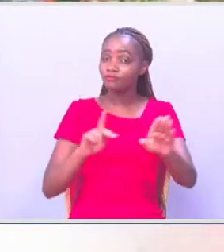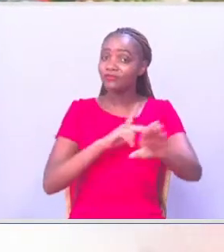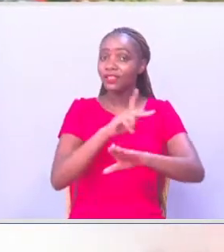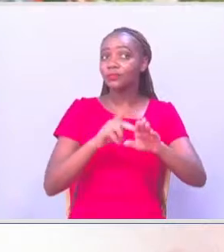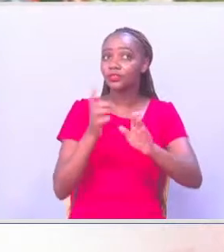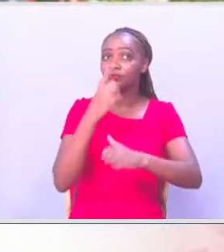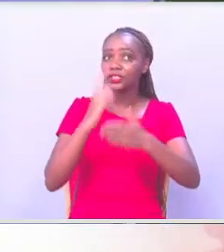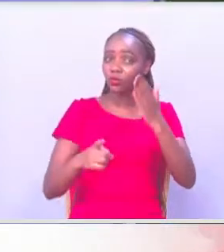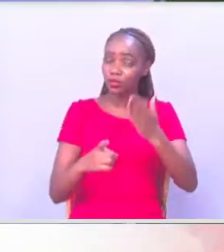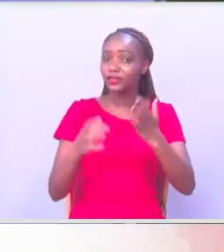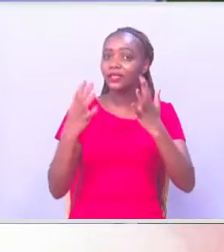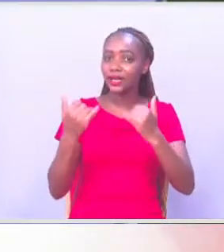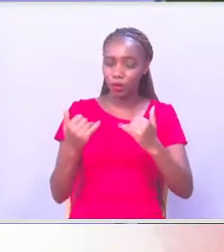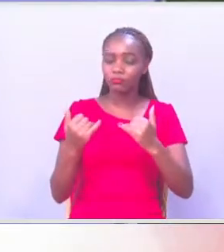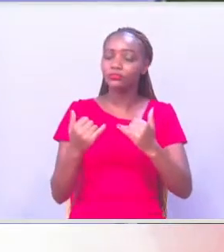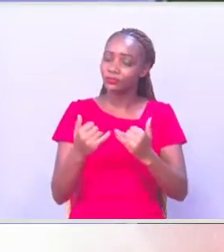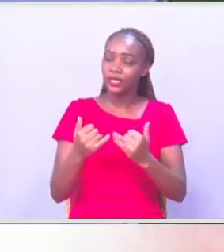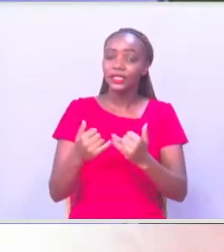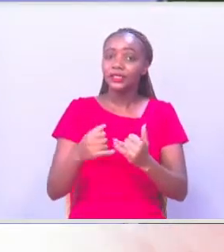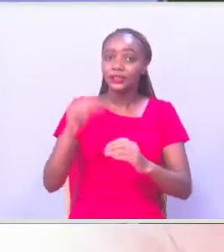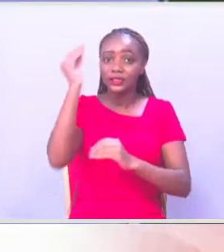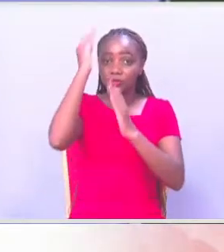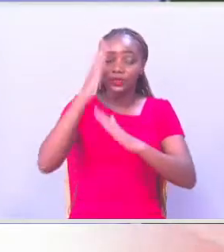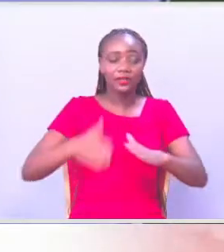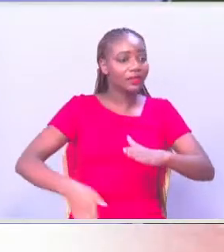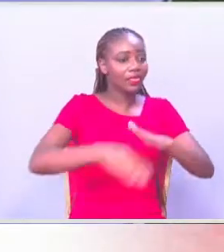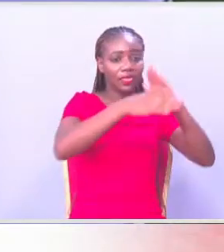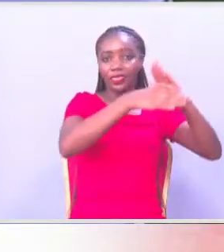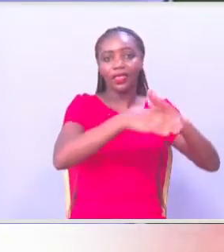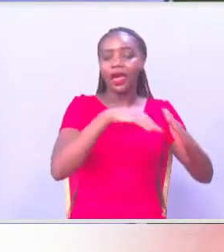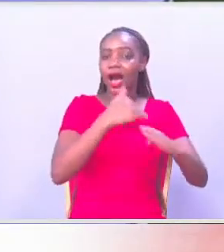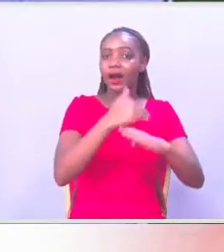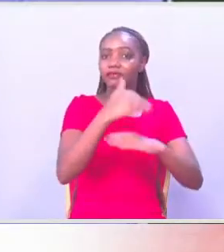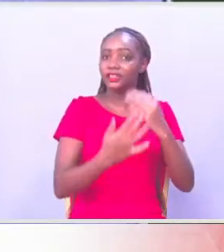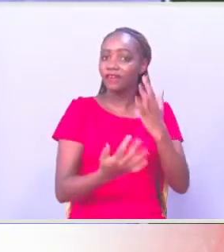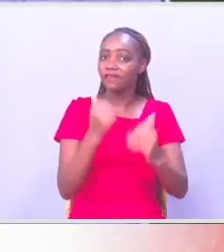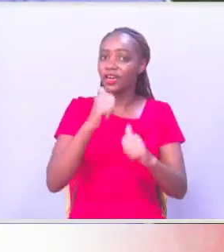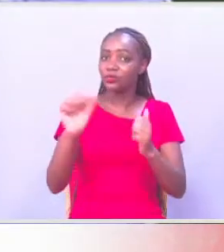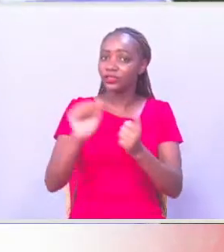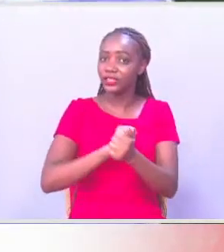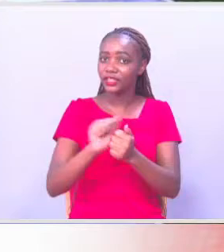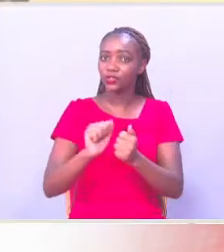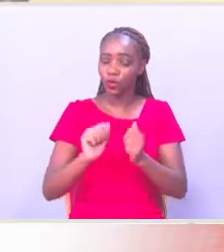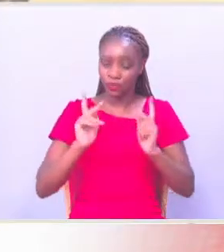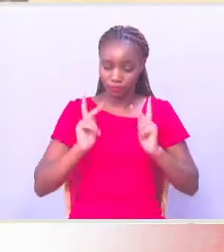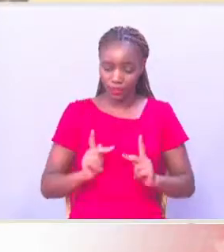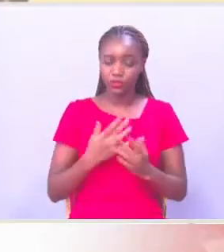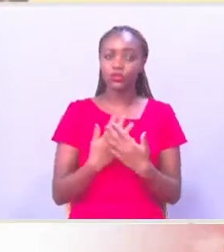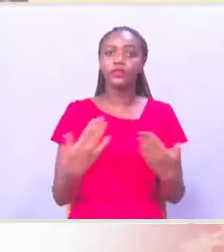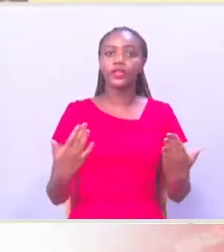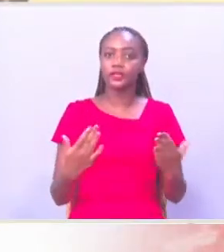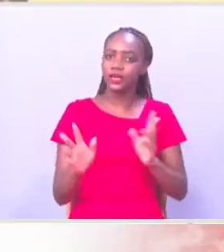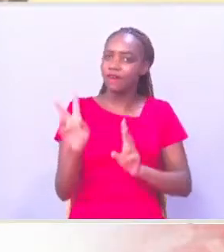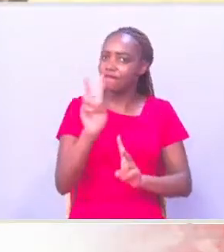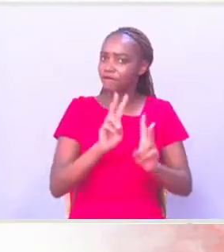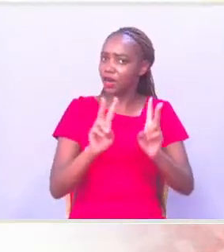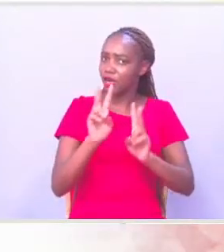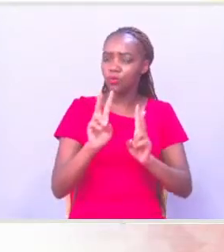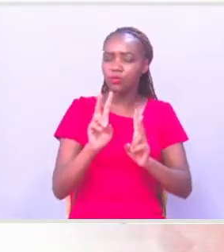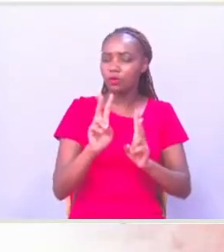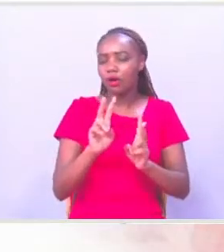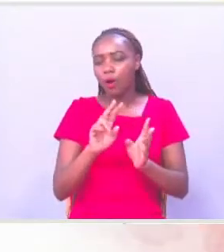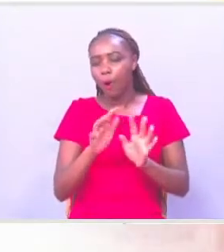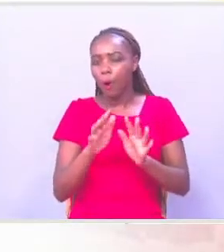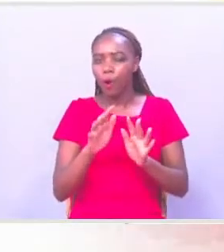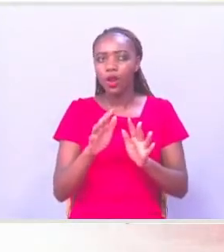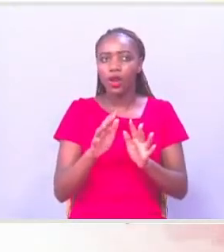said they have been forced to send students at home after the fire that destroyed personal belongings of 584 students who were